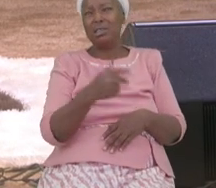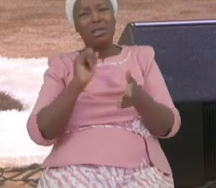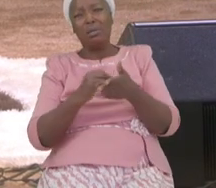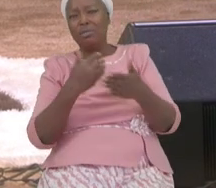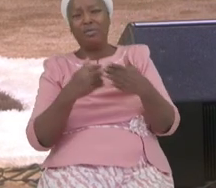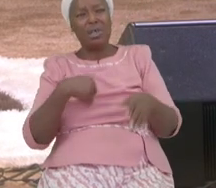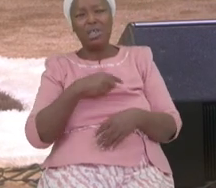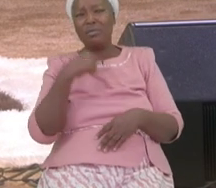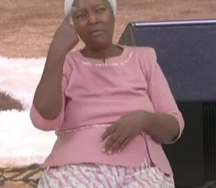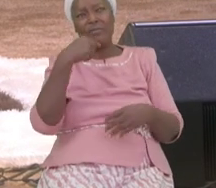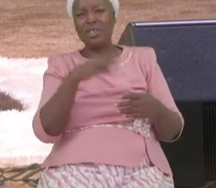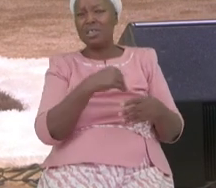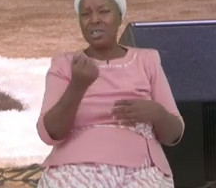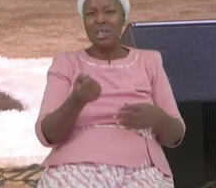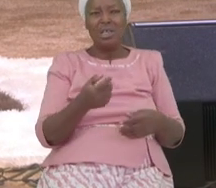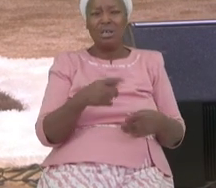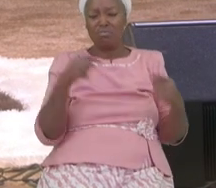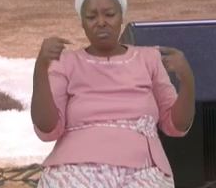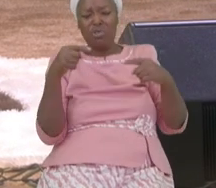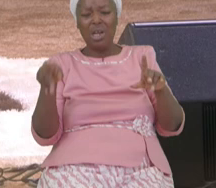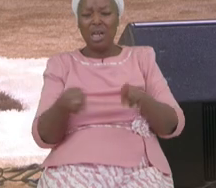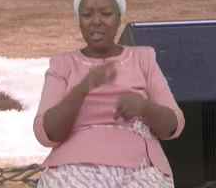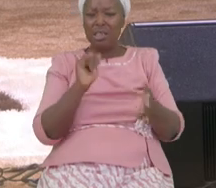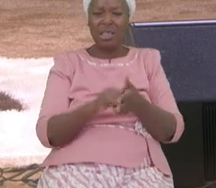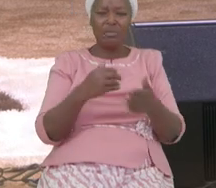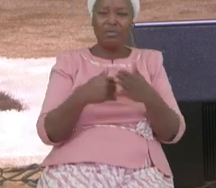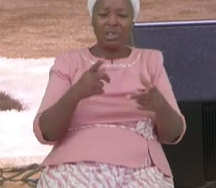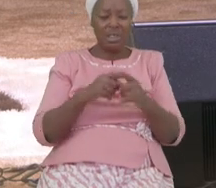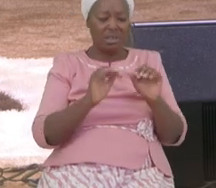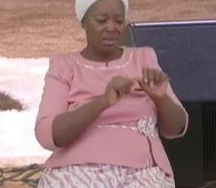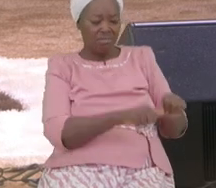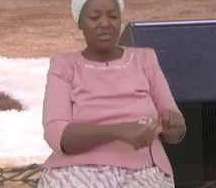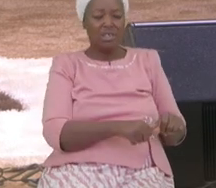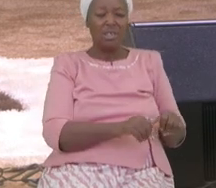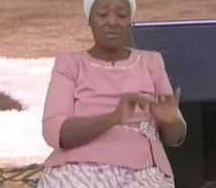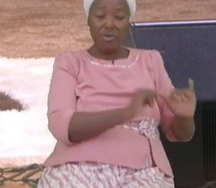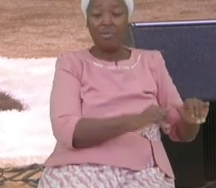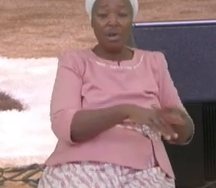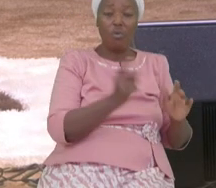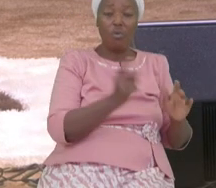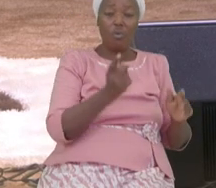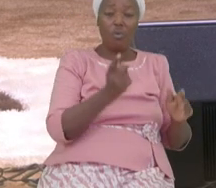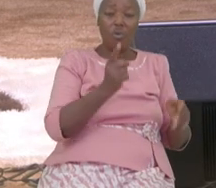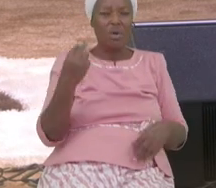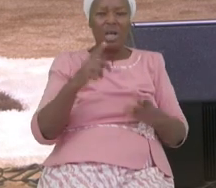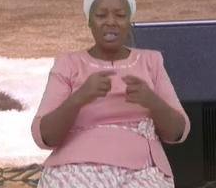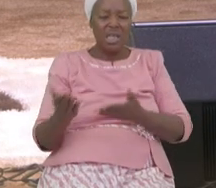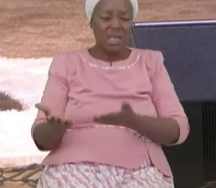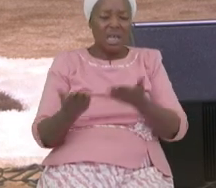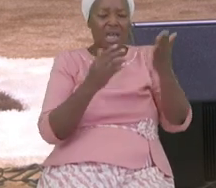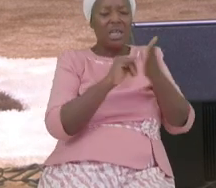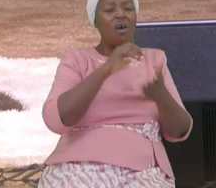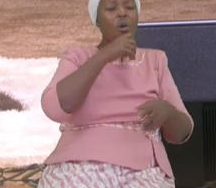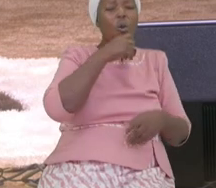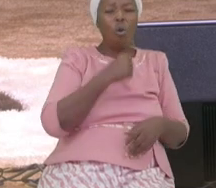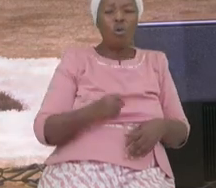never faced an opposition like that before. And so they remain where they were. And they carry that old